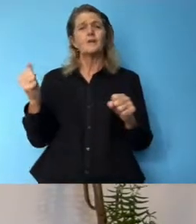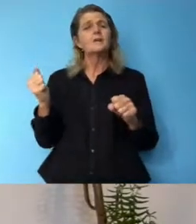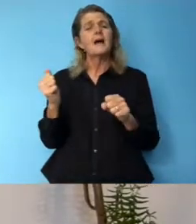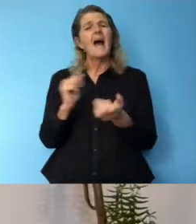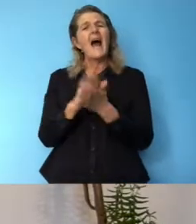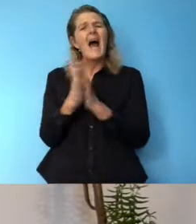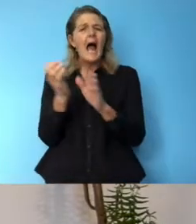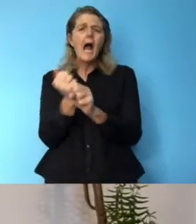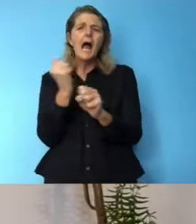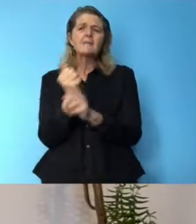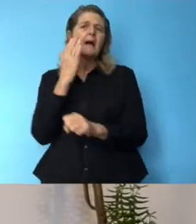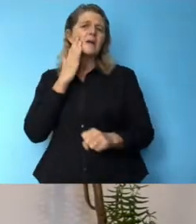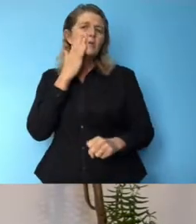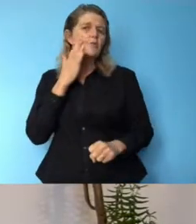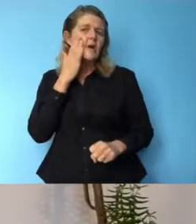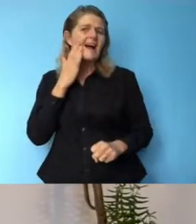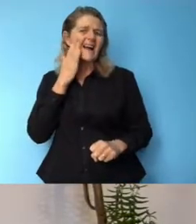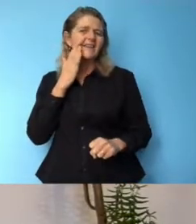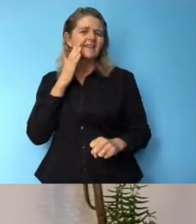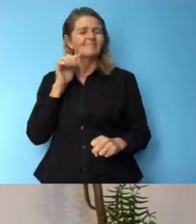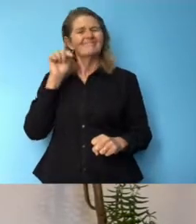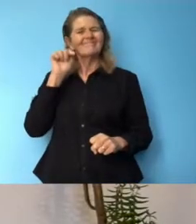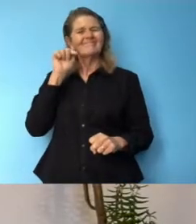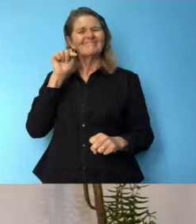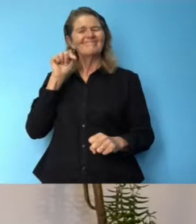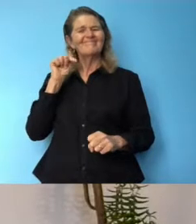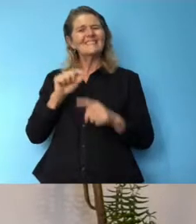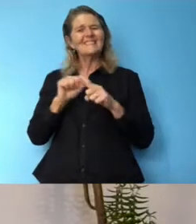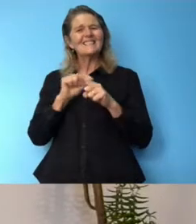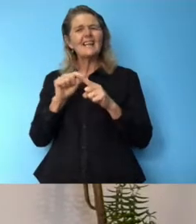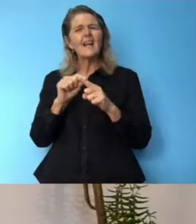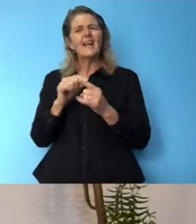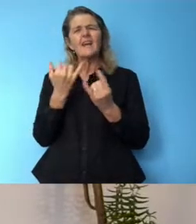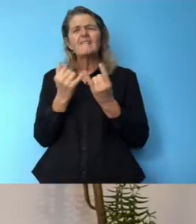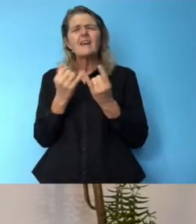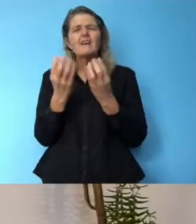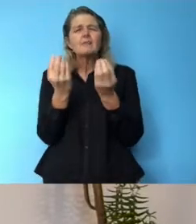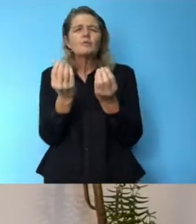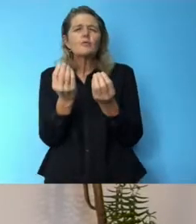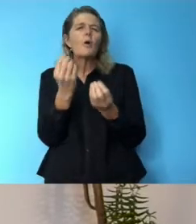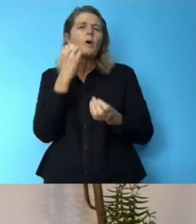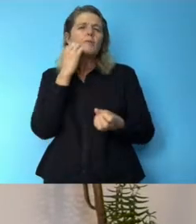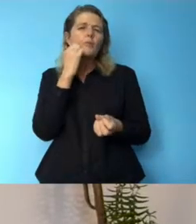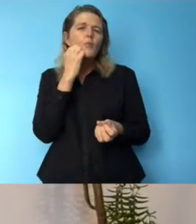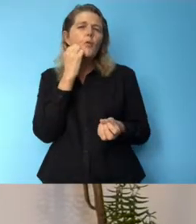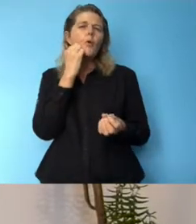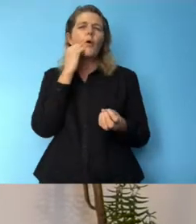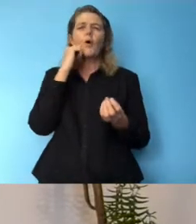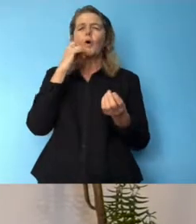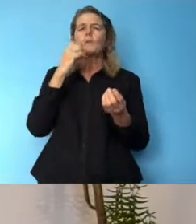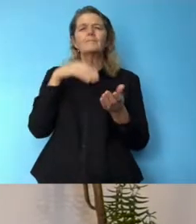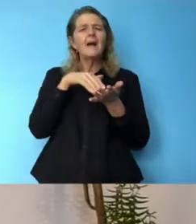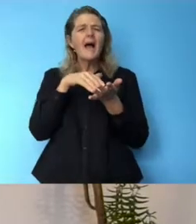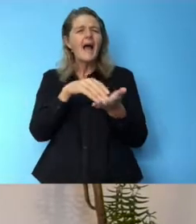this grey, which are really nice subtle colours to bring into paintings, they just kind of subdued and